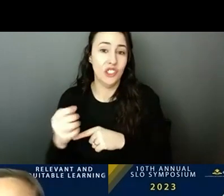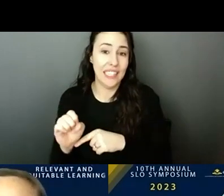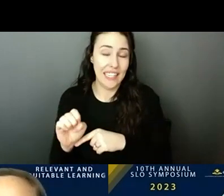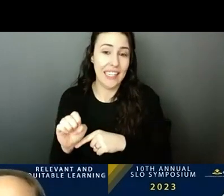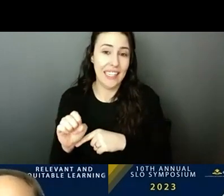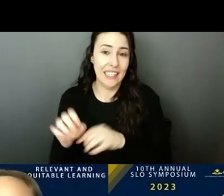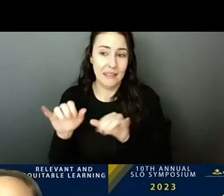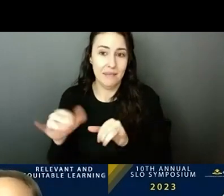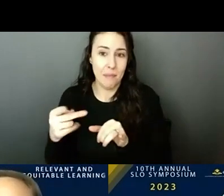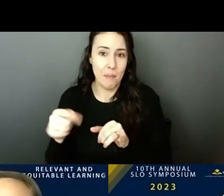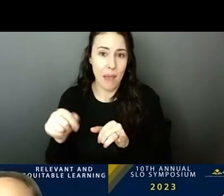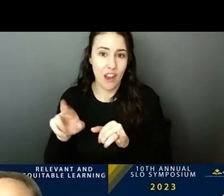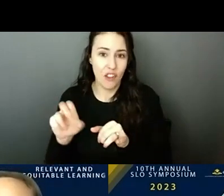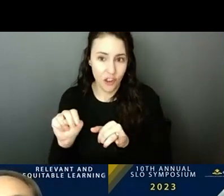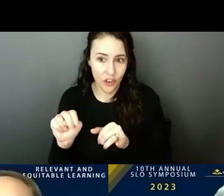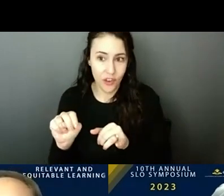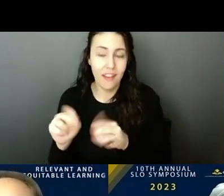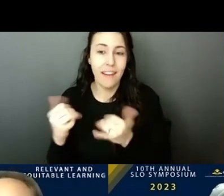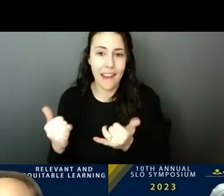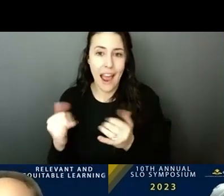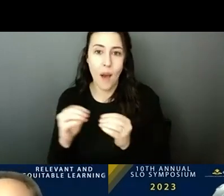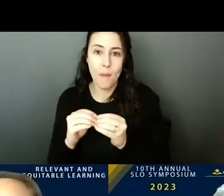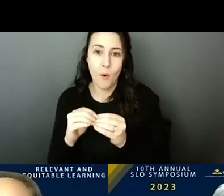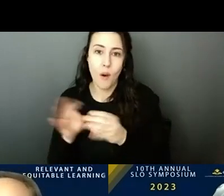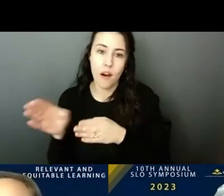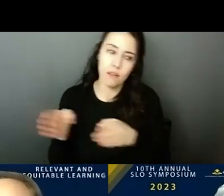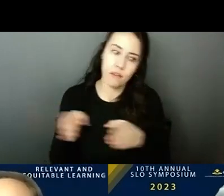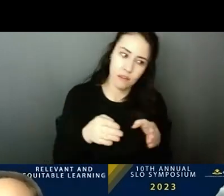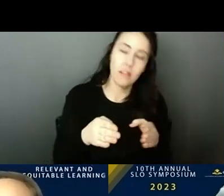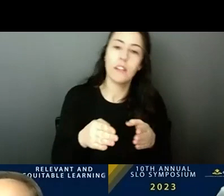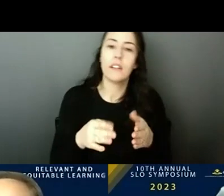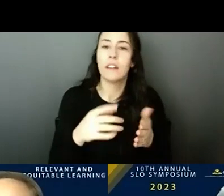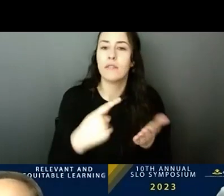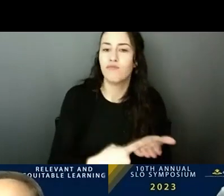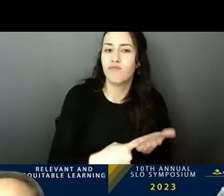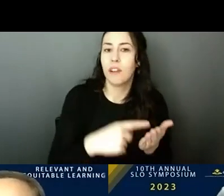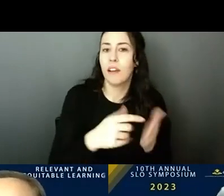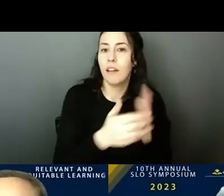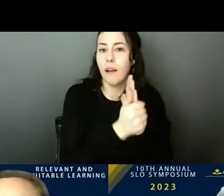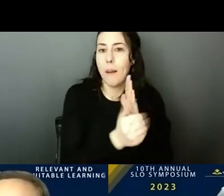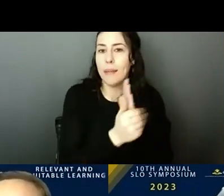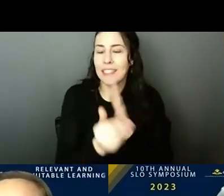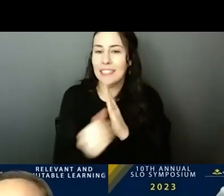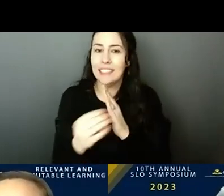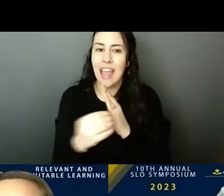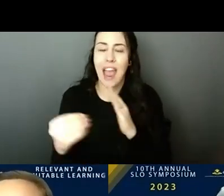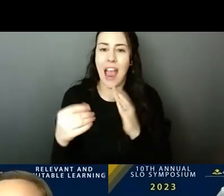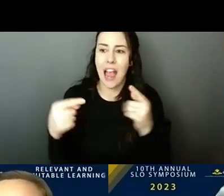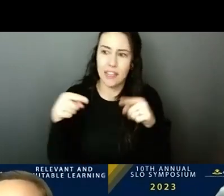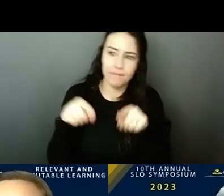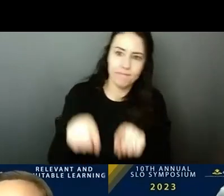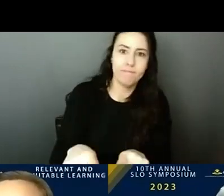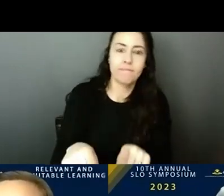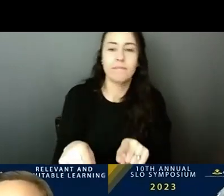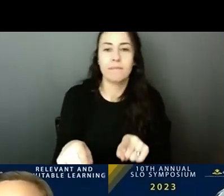direction to start to talk about competencies and aligning on competencies across our systems. So I think we'll see more of that in the coming